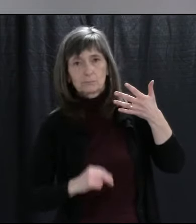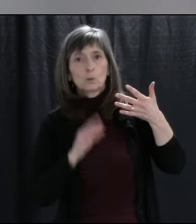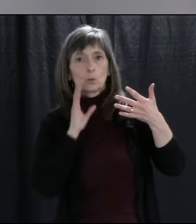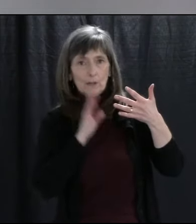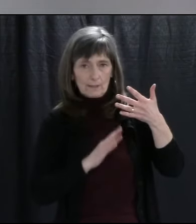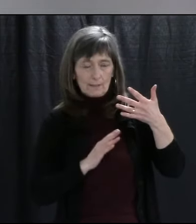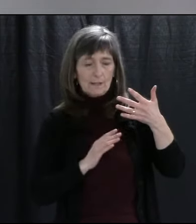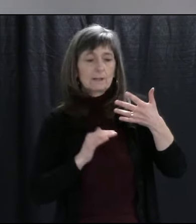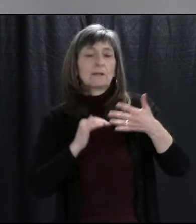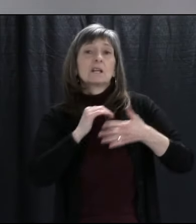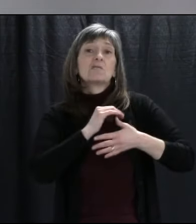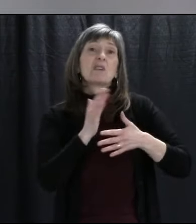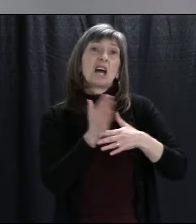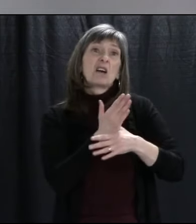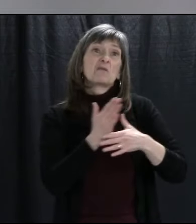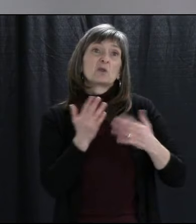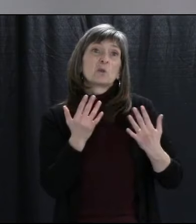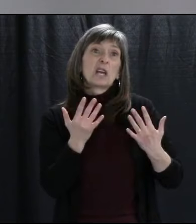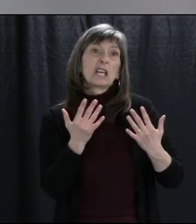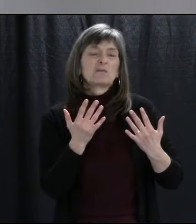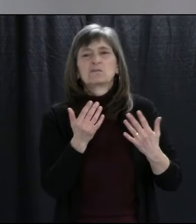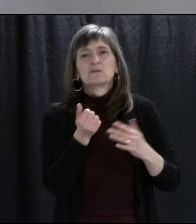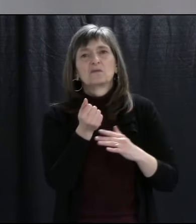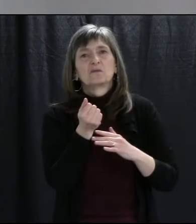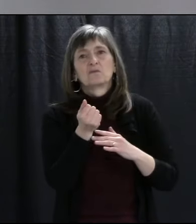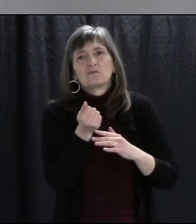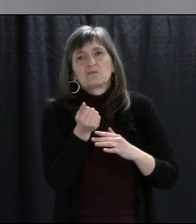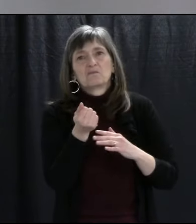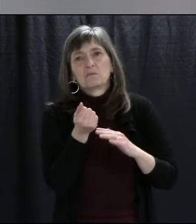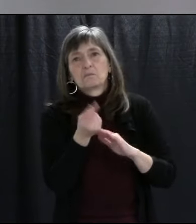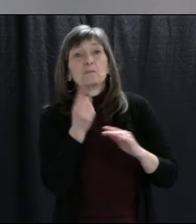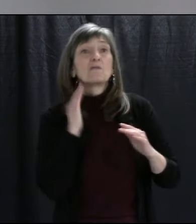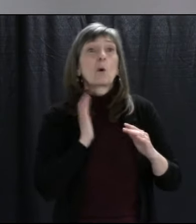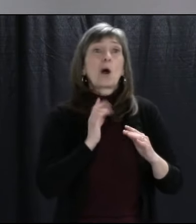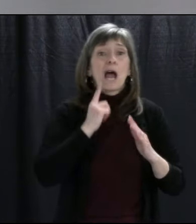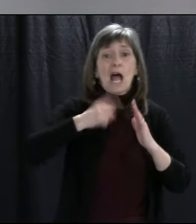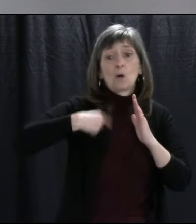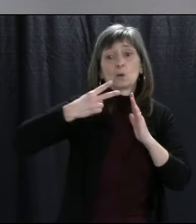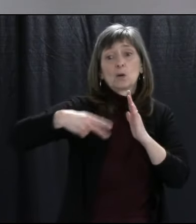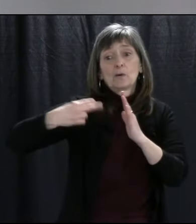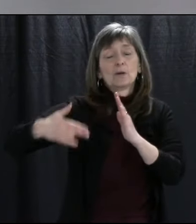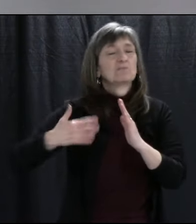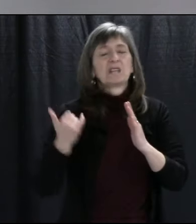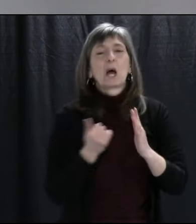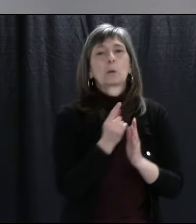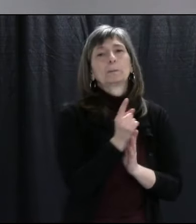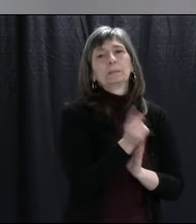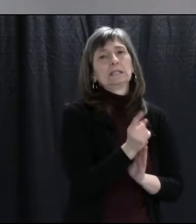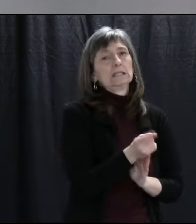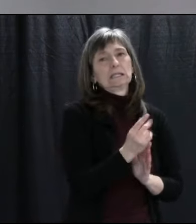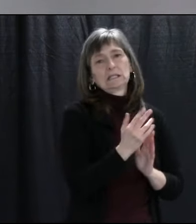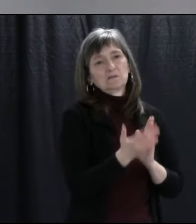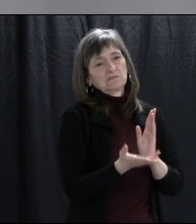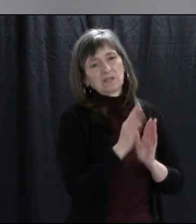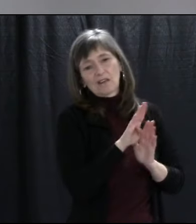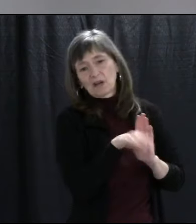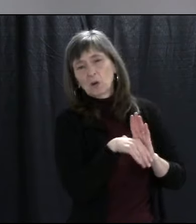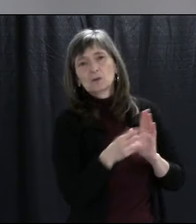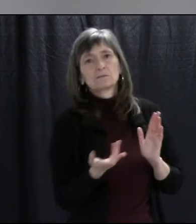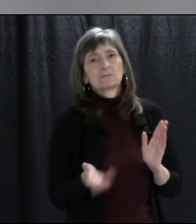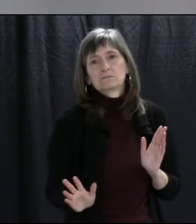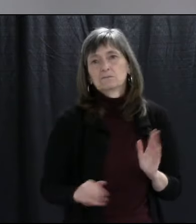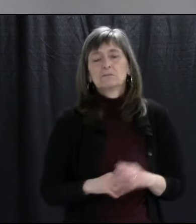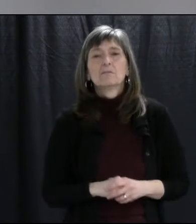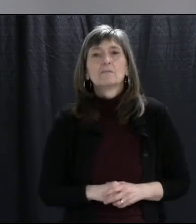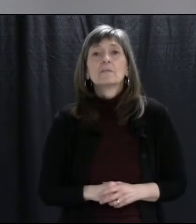the average wait time is now down to minutes rather than hours. If you are one of those individuals who is told that you